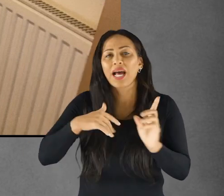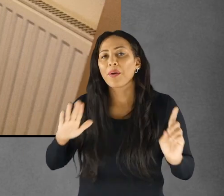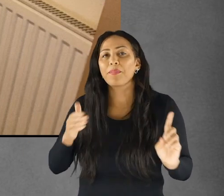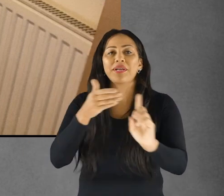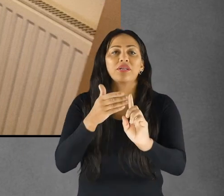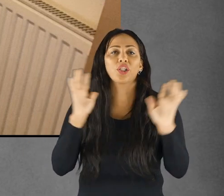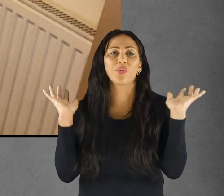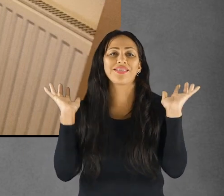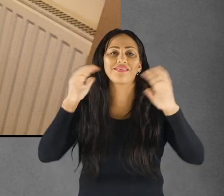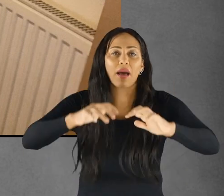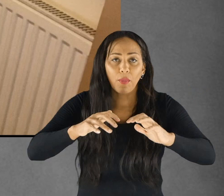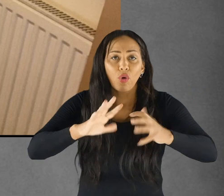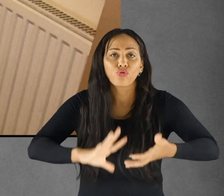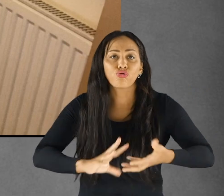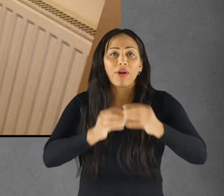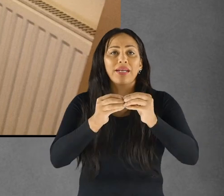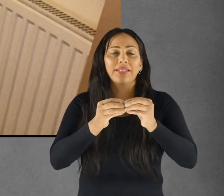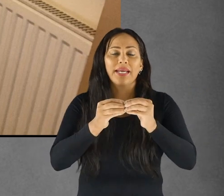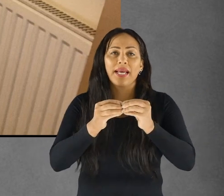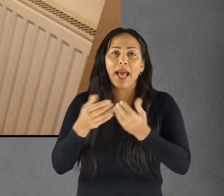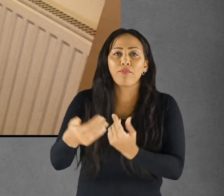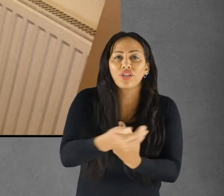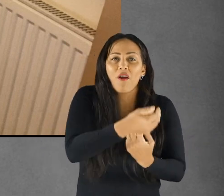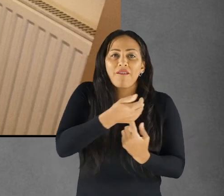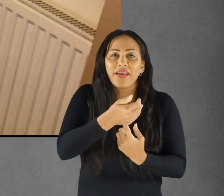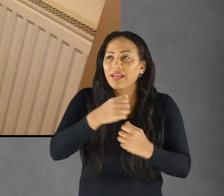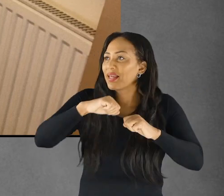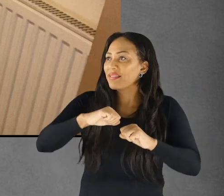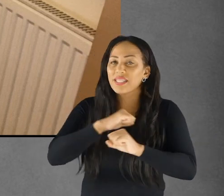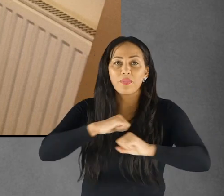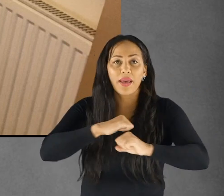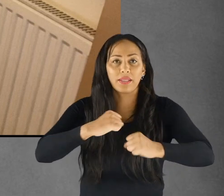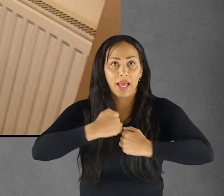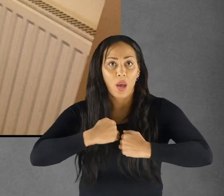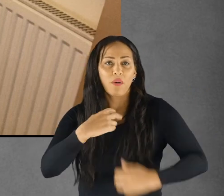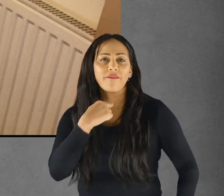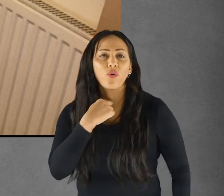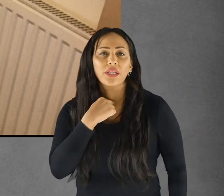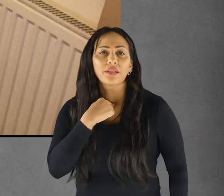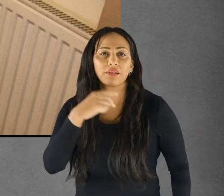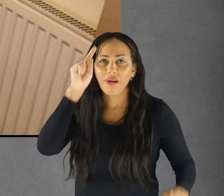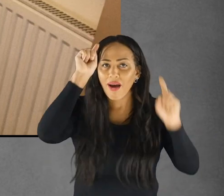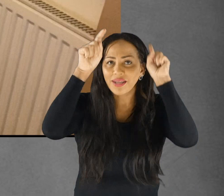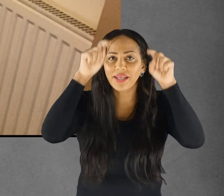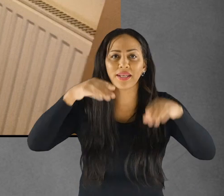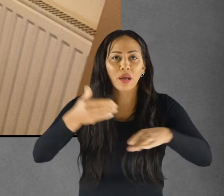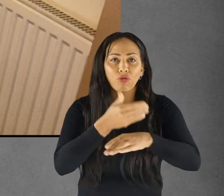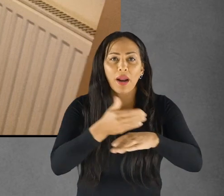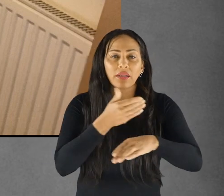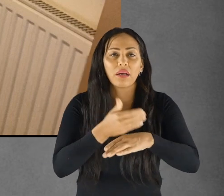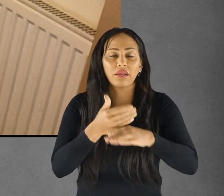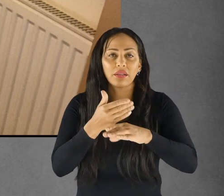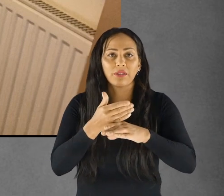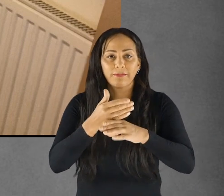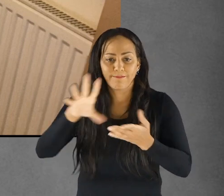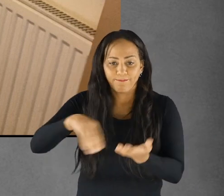of creating and preserving space where our voices, ideas, and practices are centered to bring